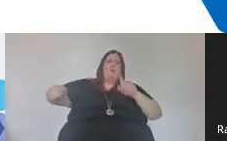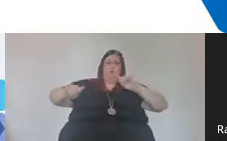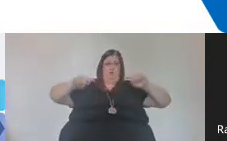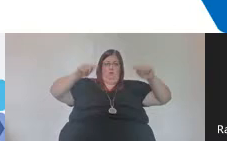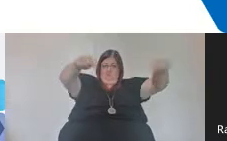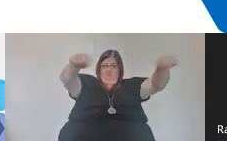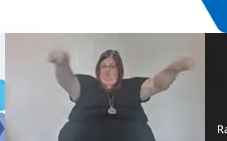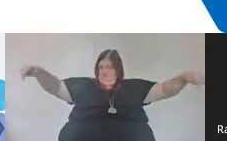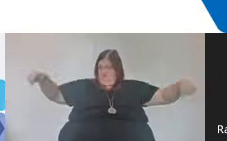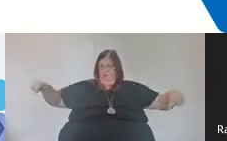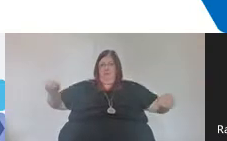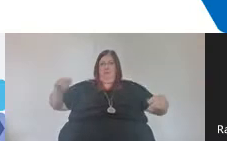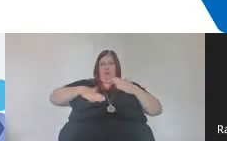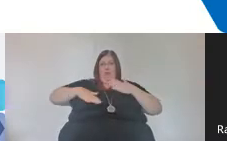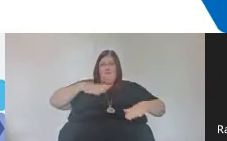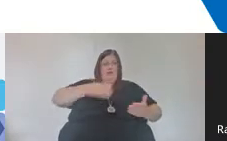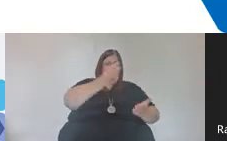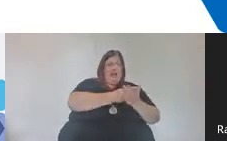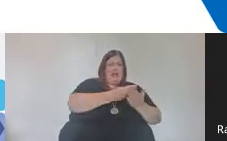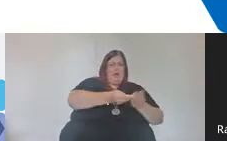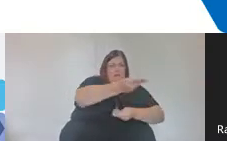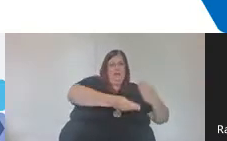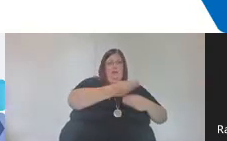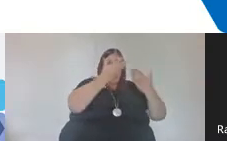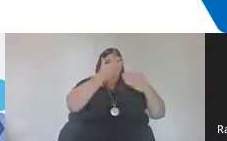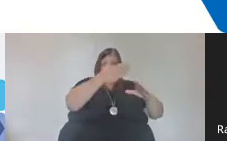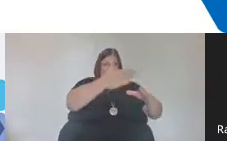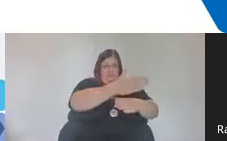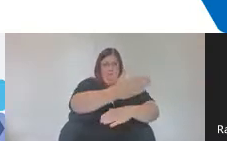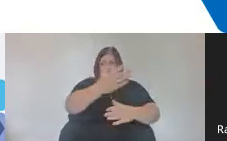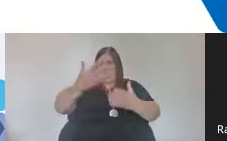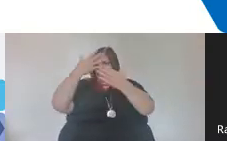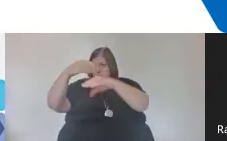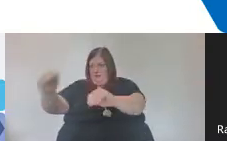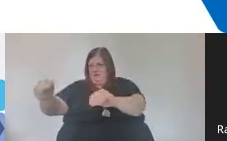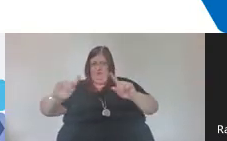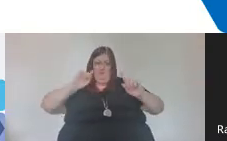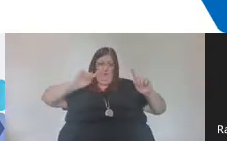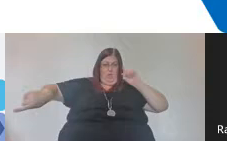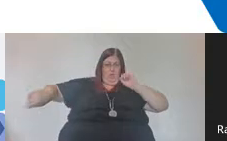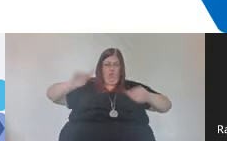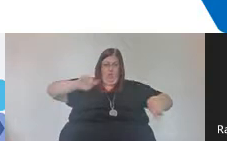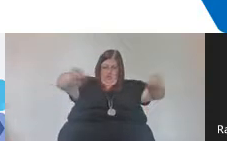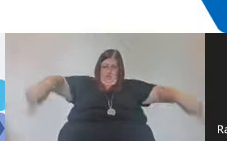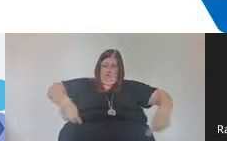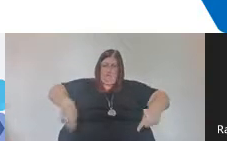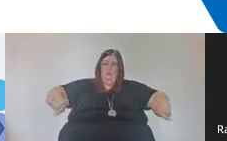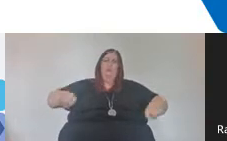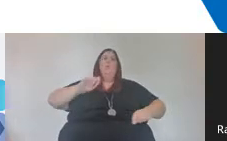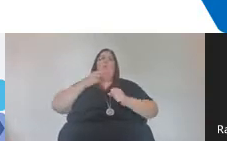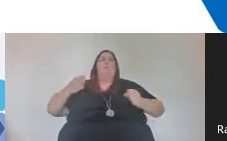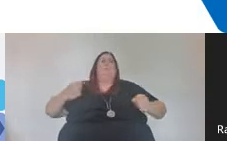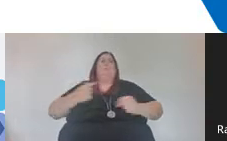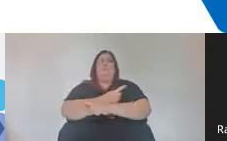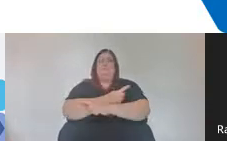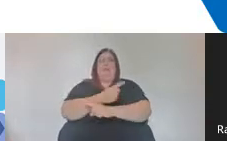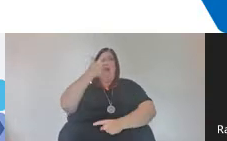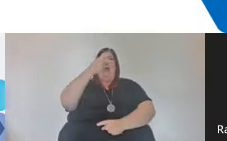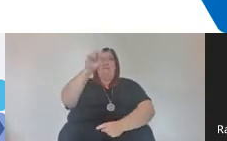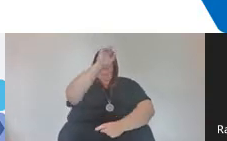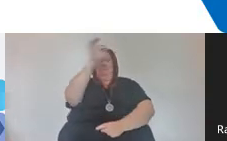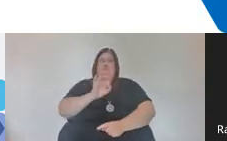behavioural, economic, employment and education facets of people's lives, we absolutely miss an 80%